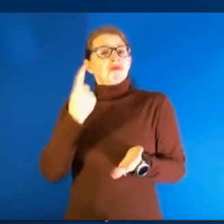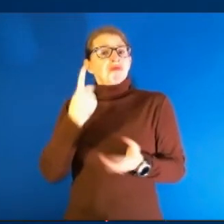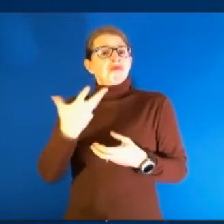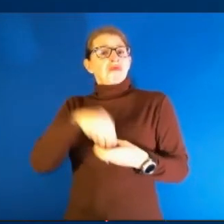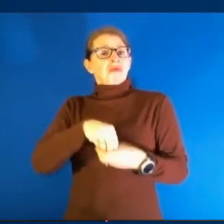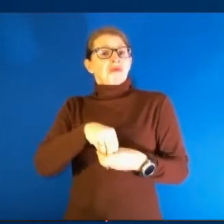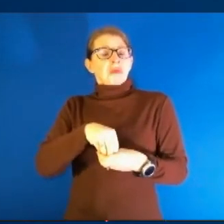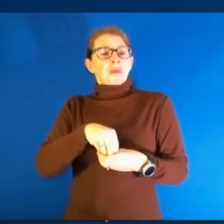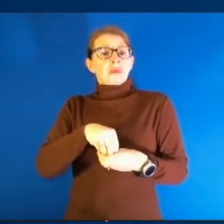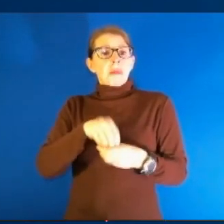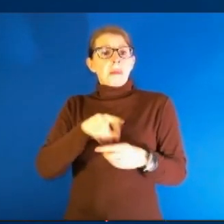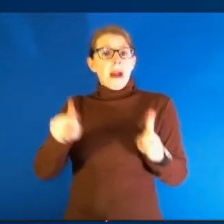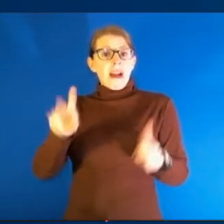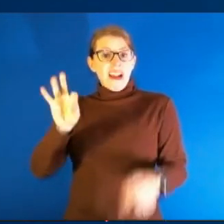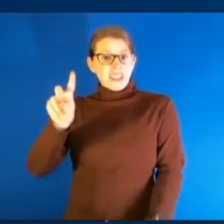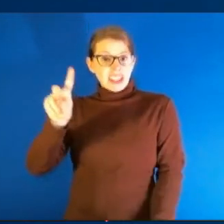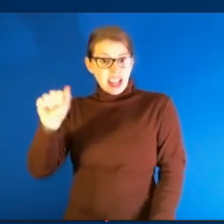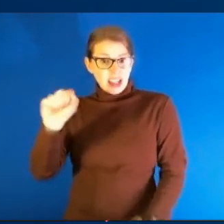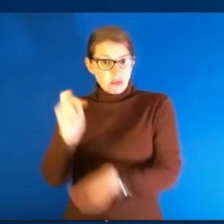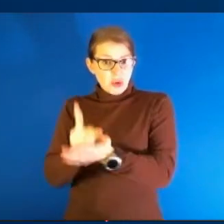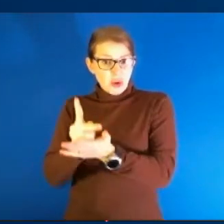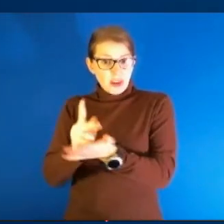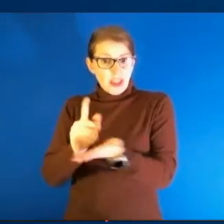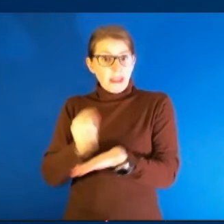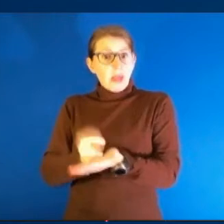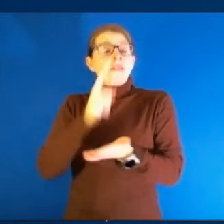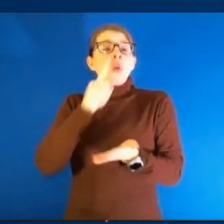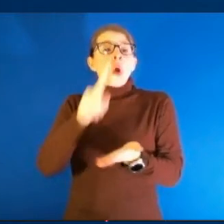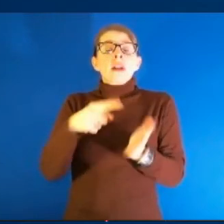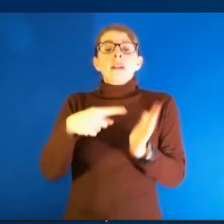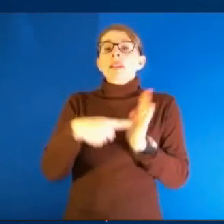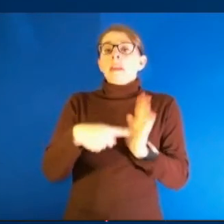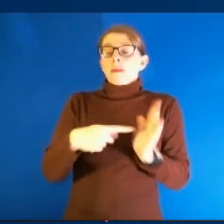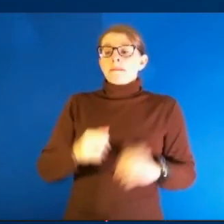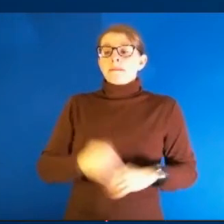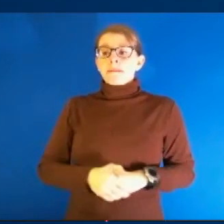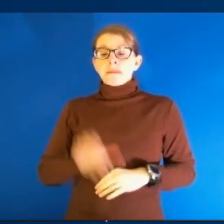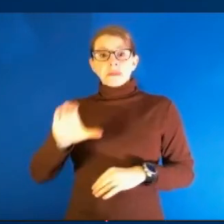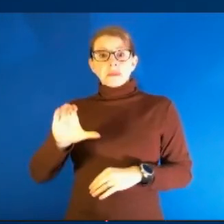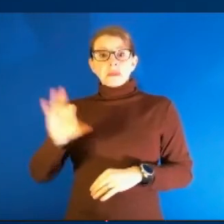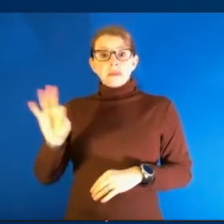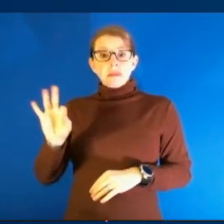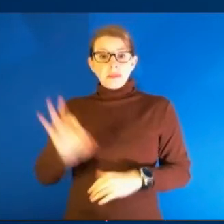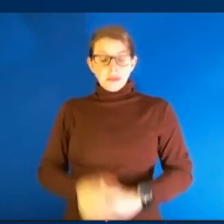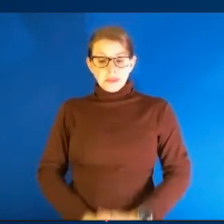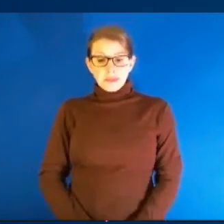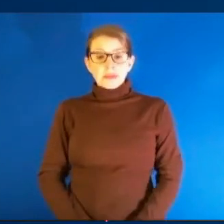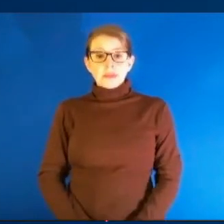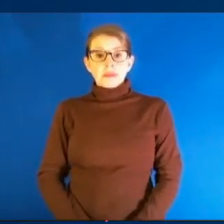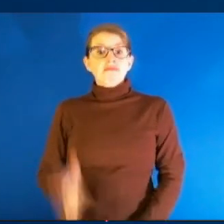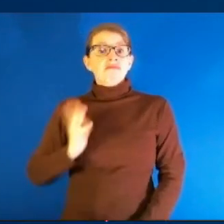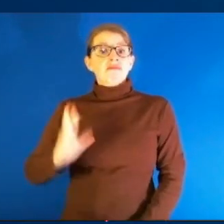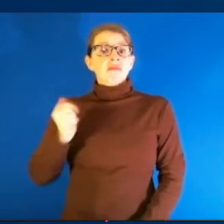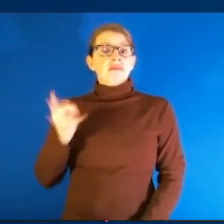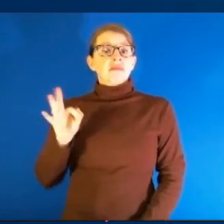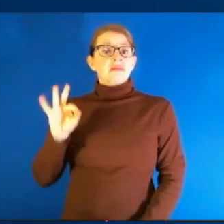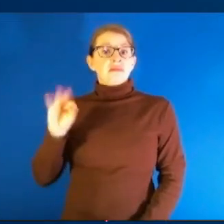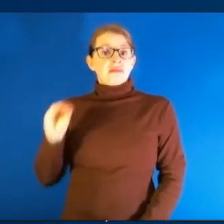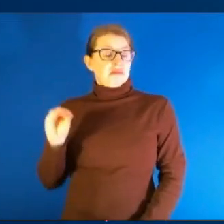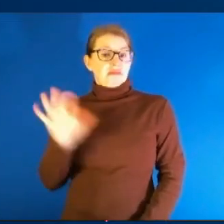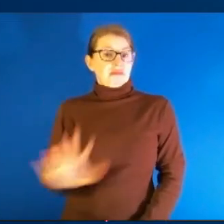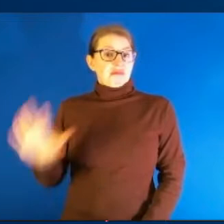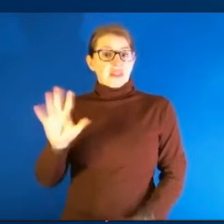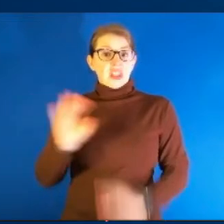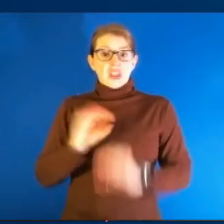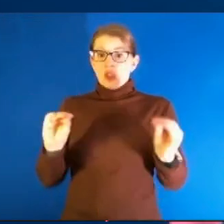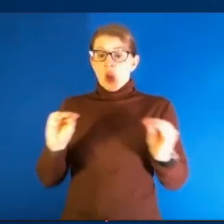an FDA-approved therapy. For example, in cystic fibrosis, back in the 90s, we didn't have any drugs for CF.